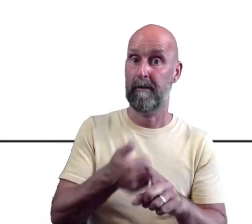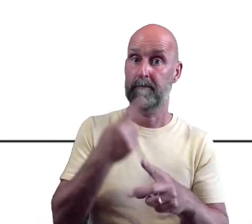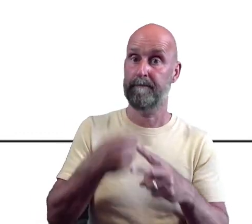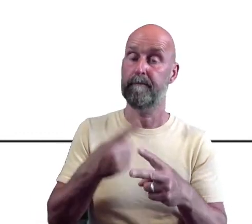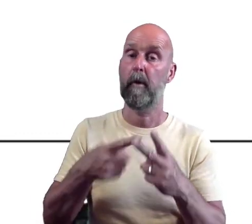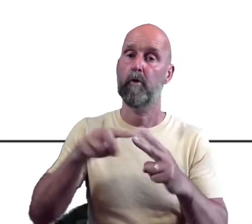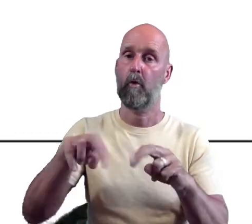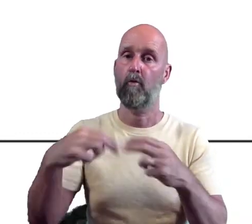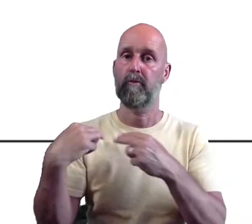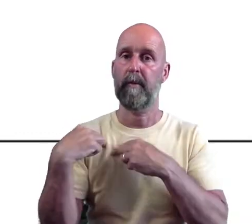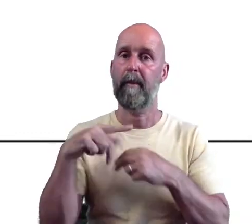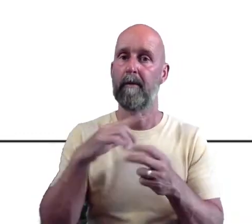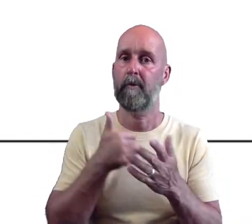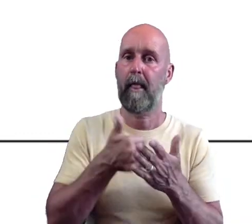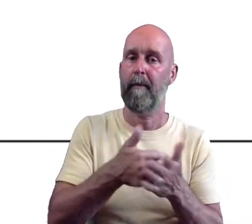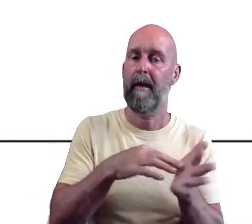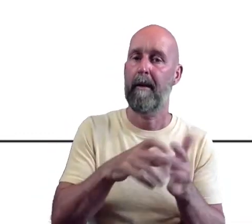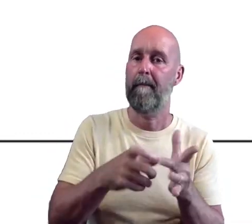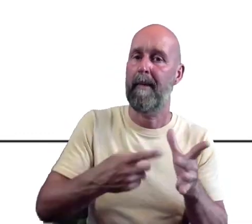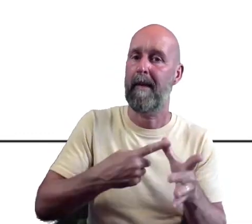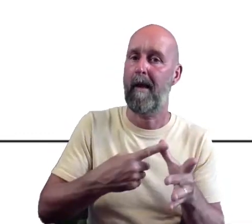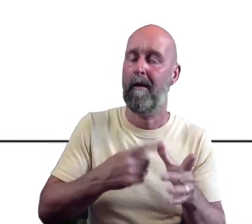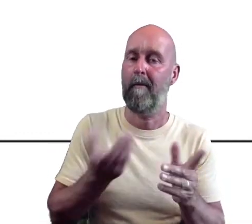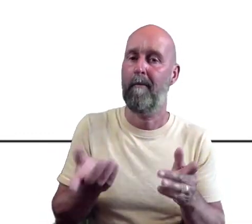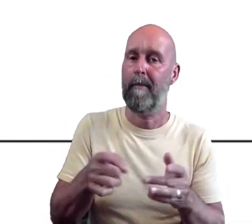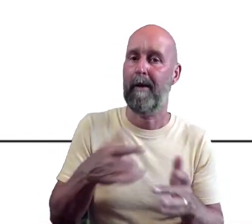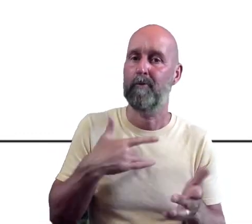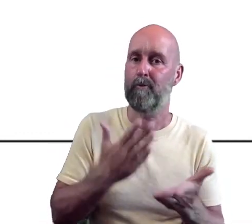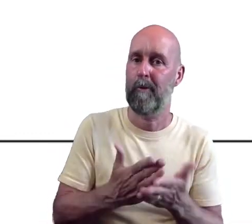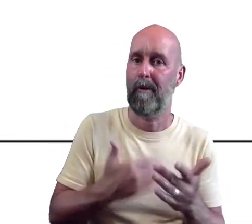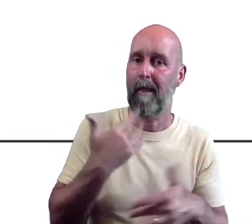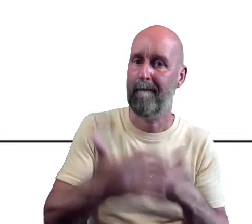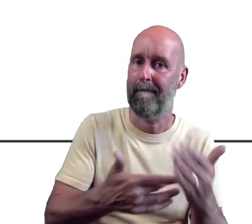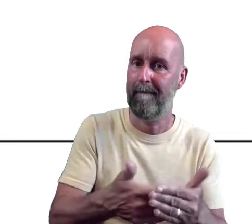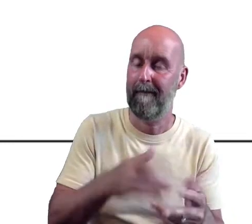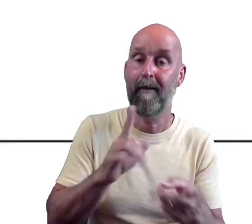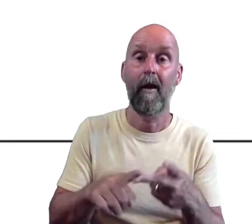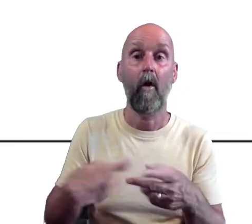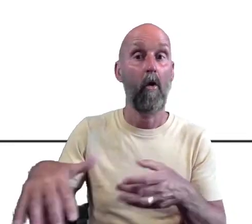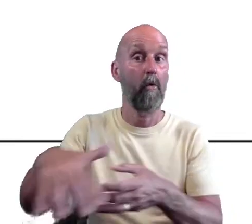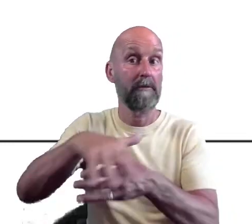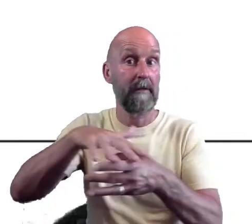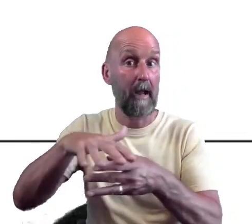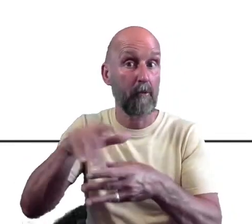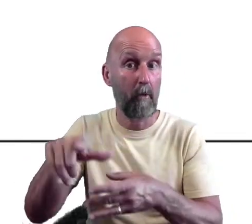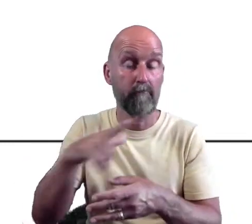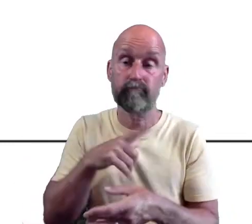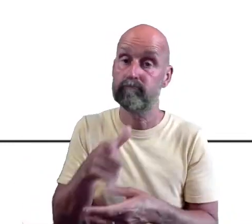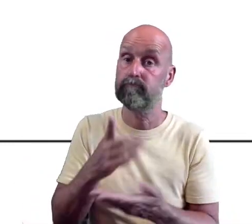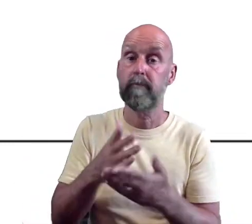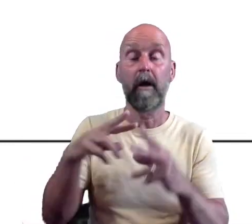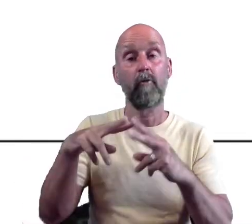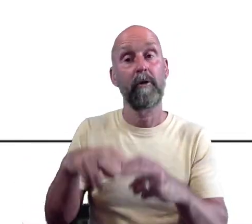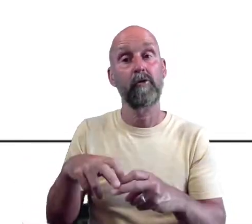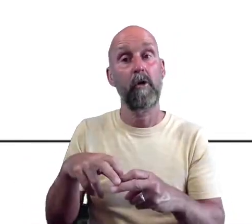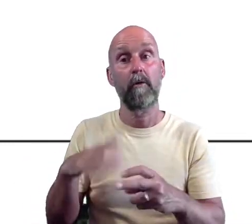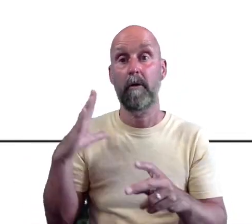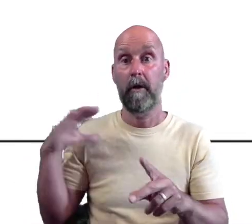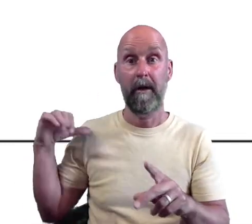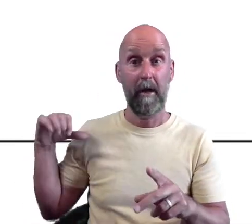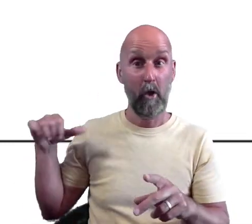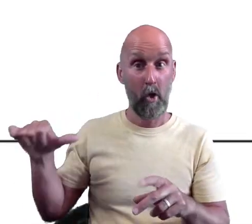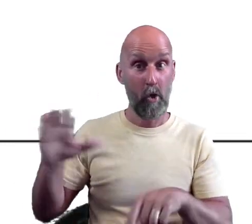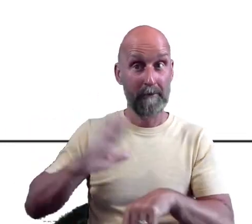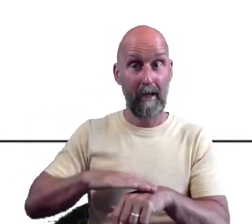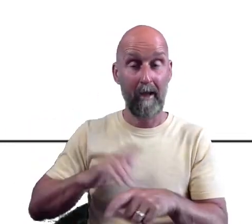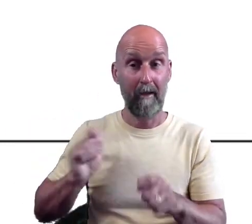for helping Mia Augustina return to the present. Or it could be a scenario. So this researcher is traveling through time and she's sending